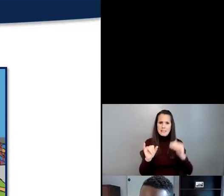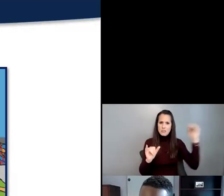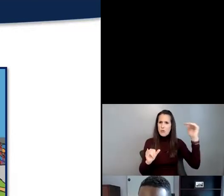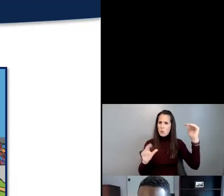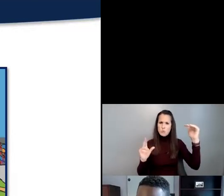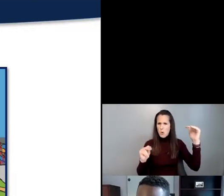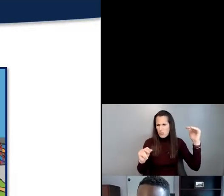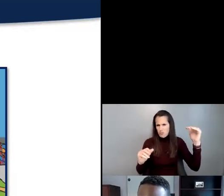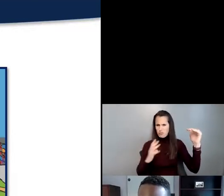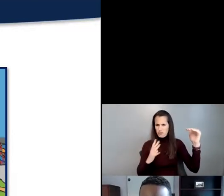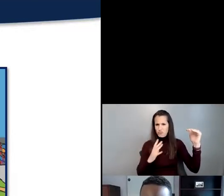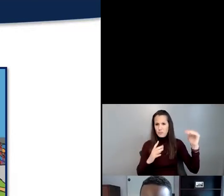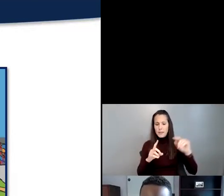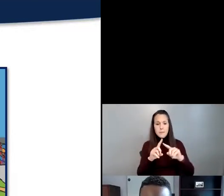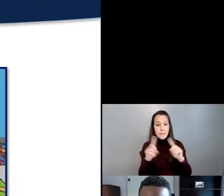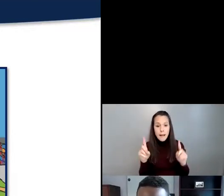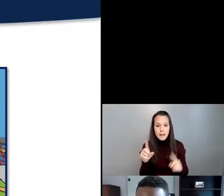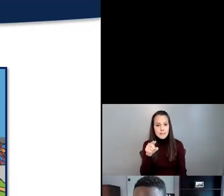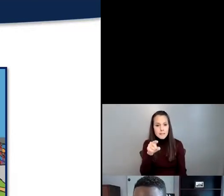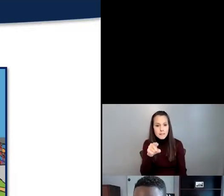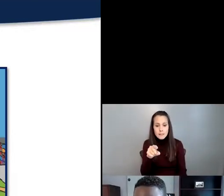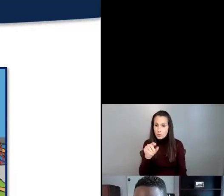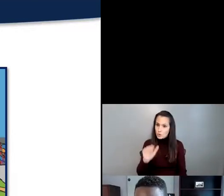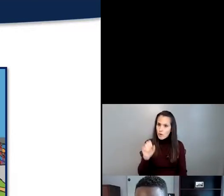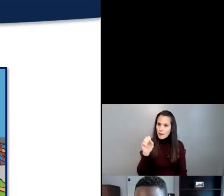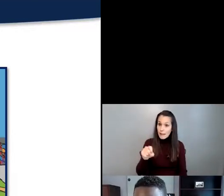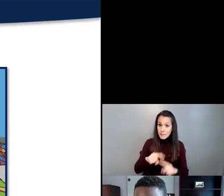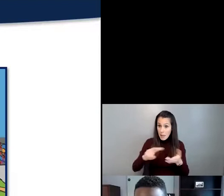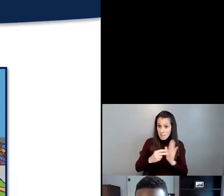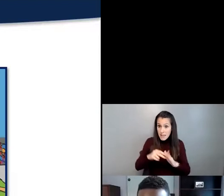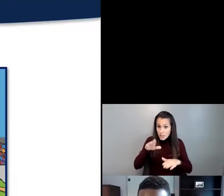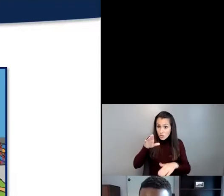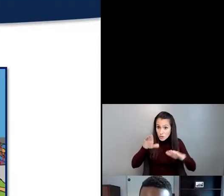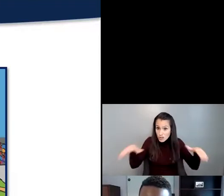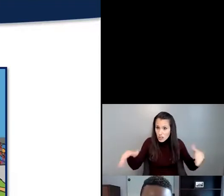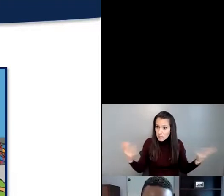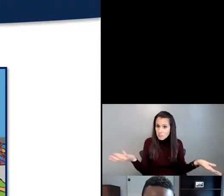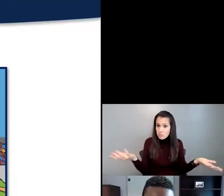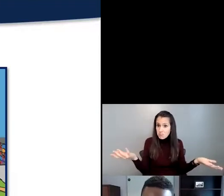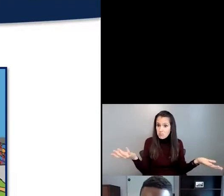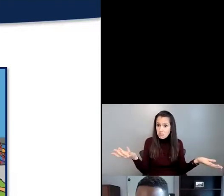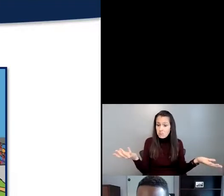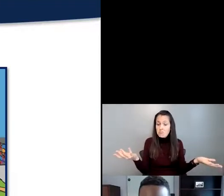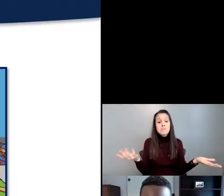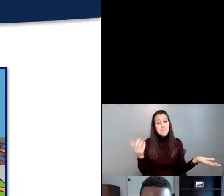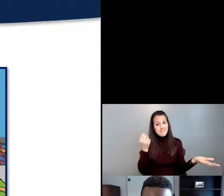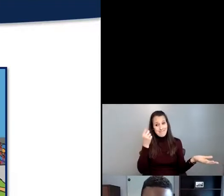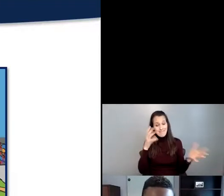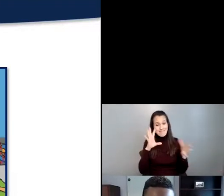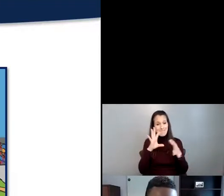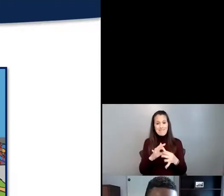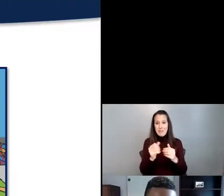Now, what we could say is that, how do we know that those people are children? To then get to our conversation a little closer with disability and with